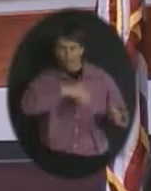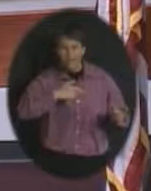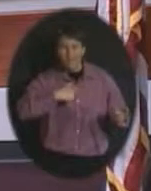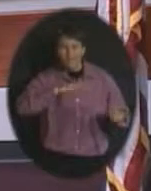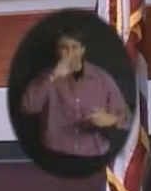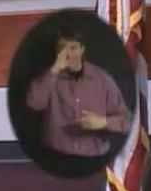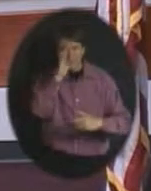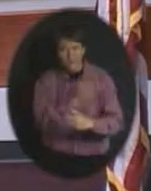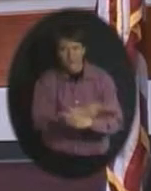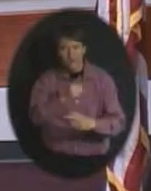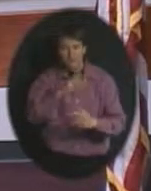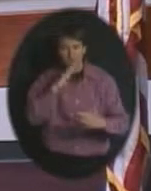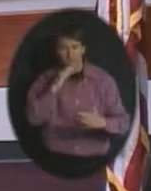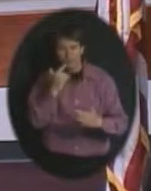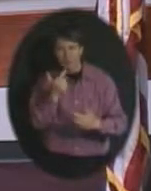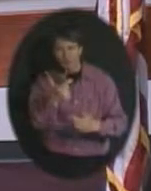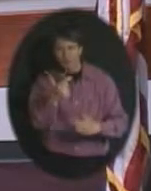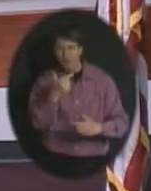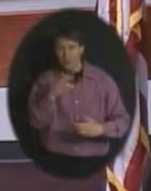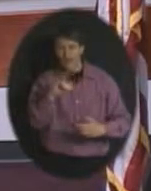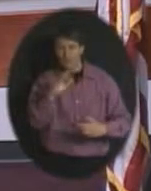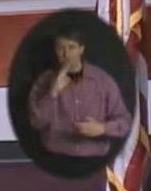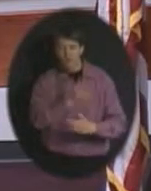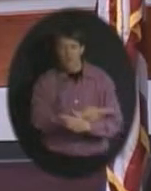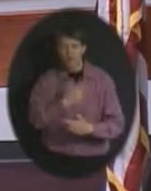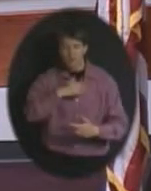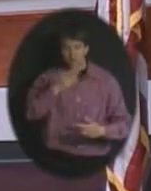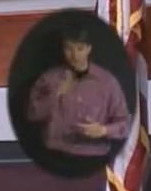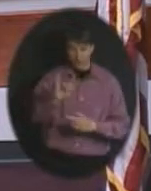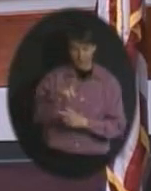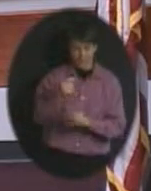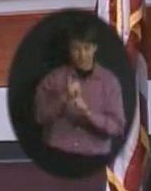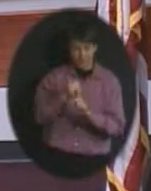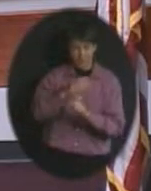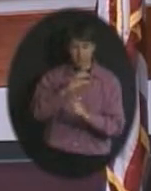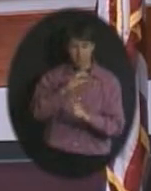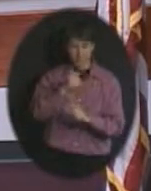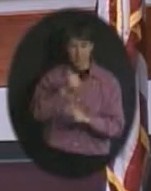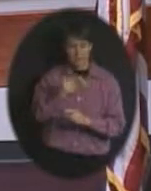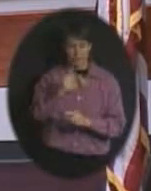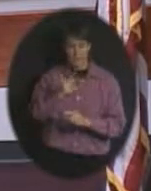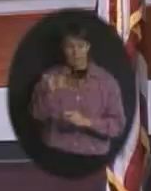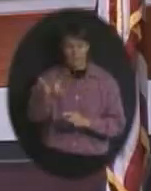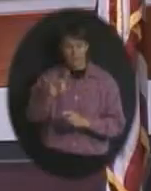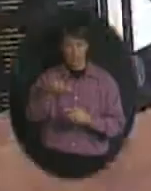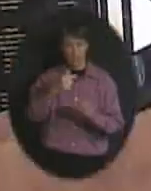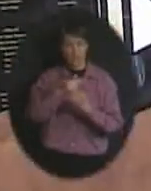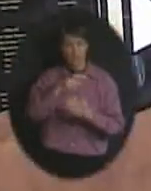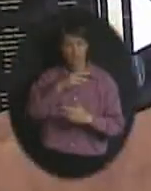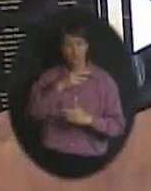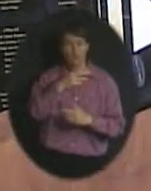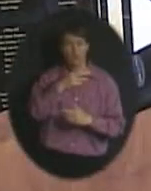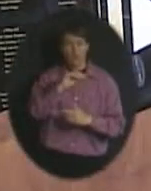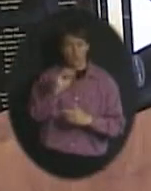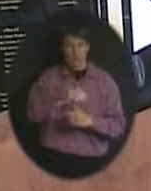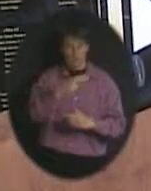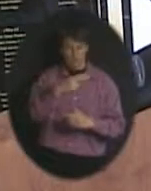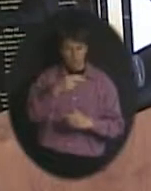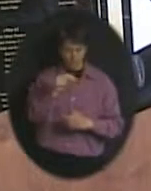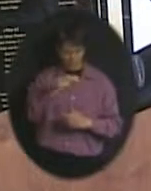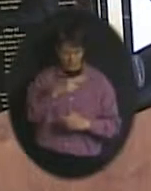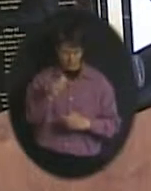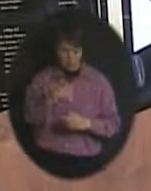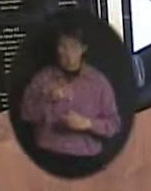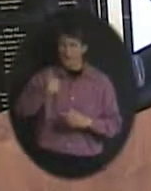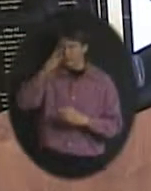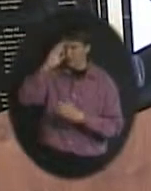this evening. It was a surprise to me. Brad's a 1998 graduate of Olathe North High School. My other son, Stuart, was not able to be here. He's